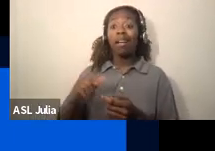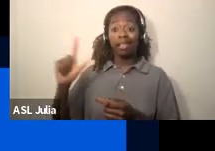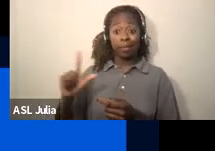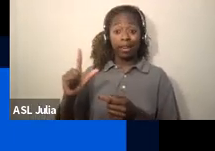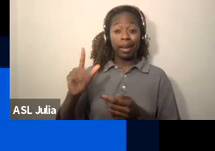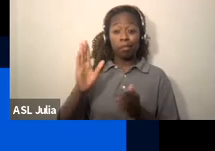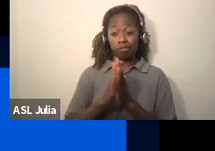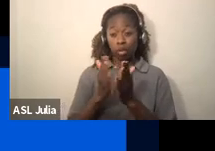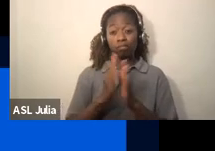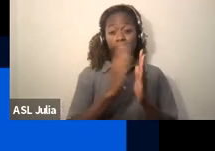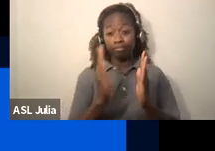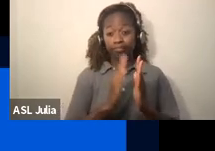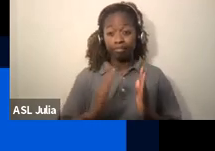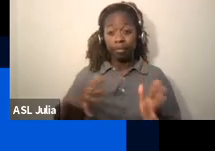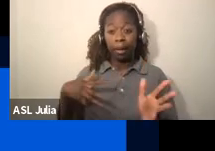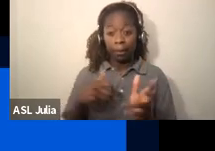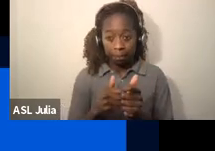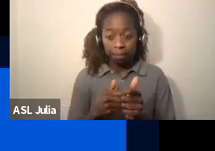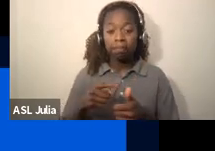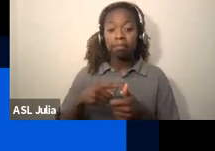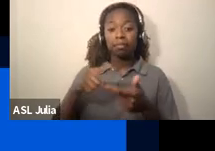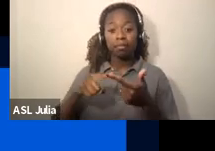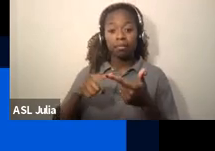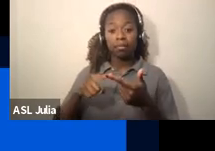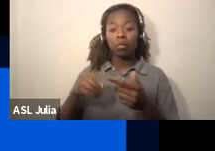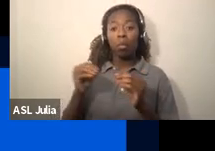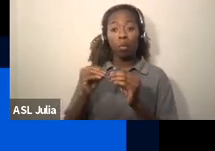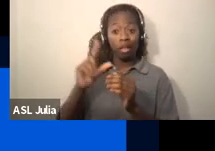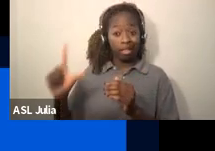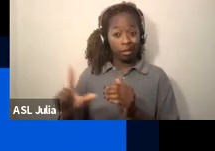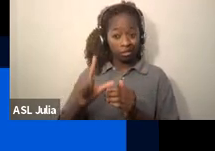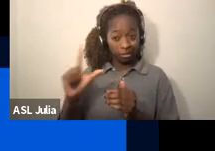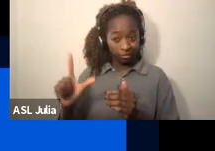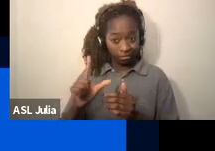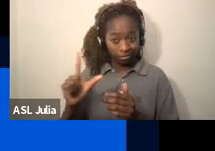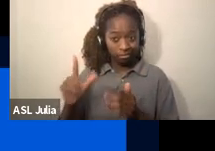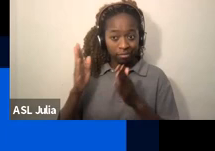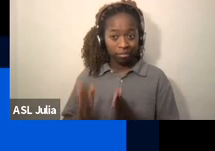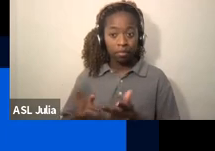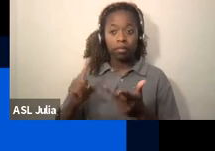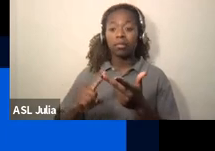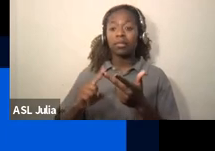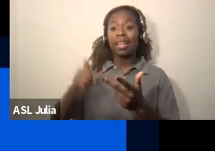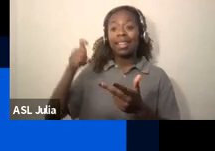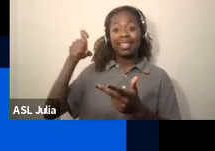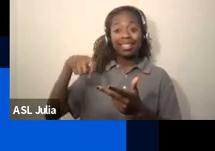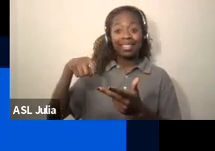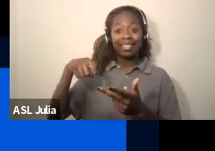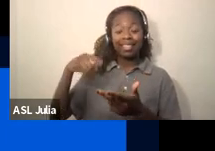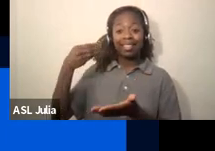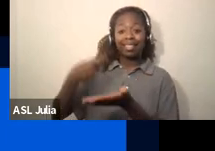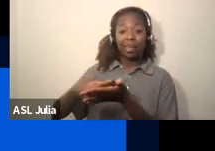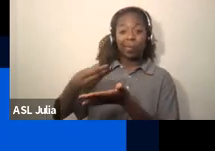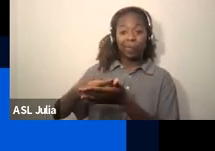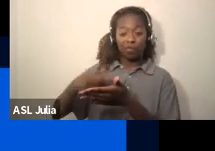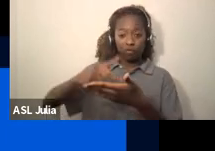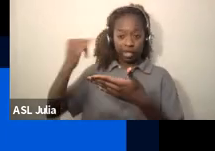the addition of 80 licensed librarians and needed capital projects project projects this